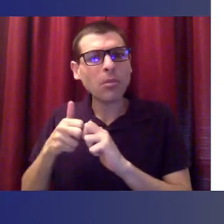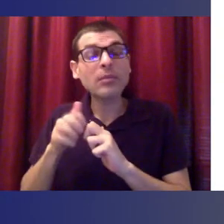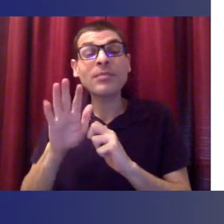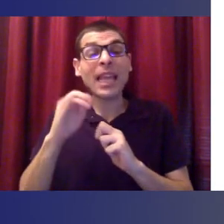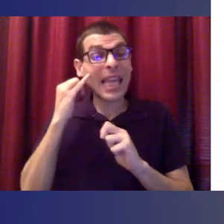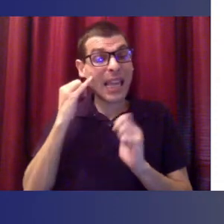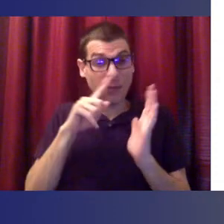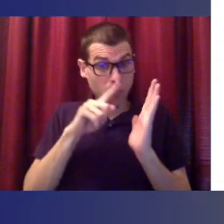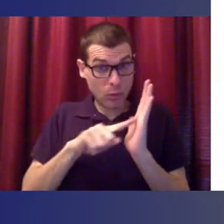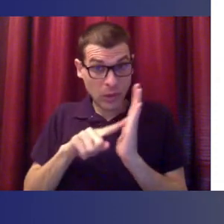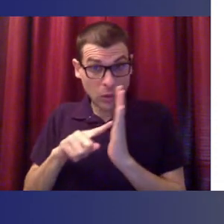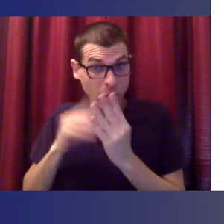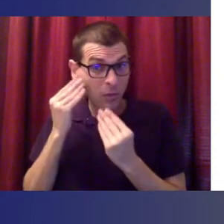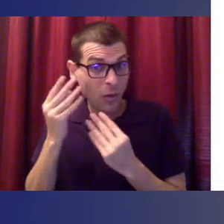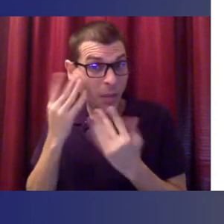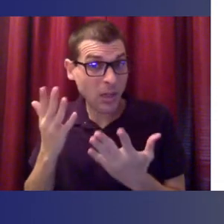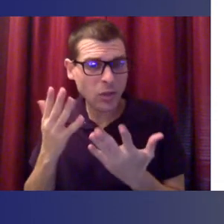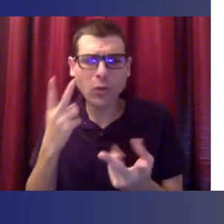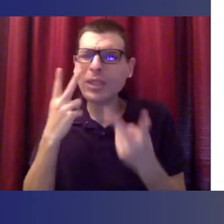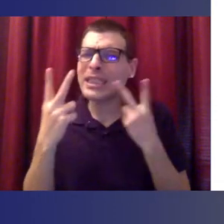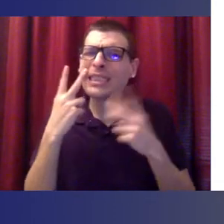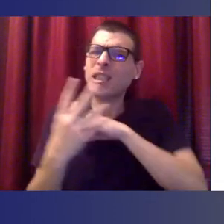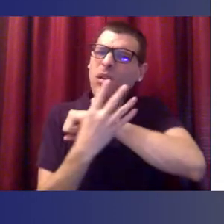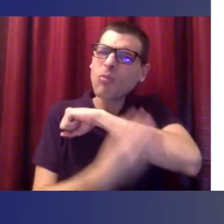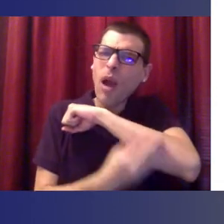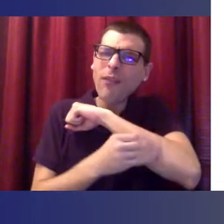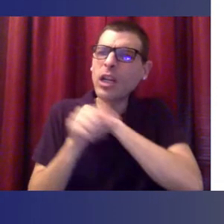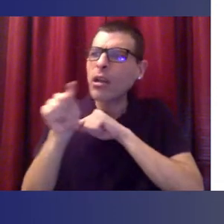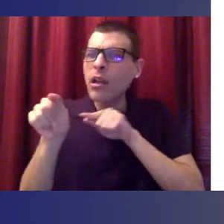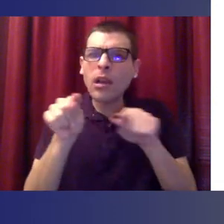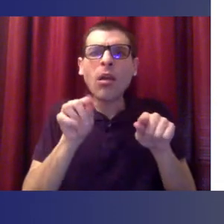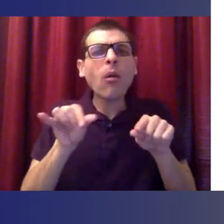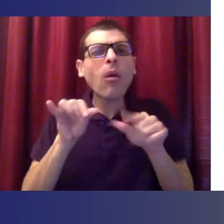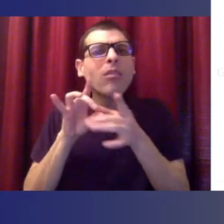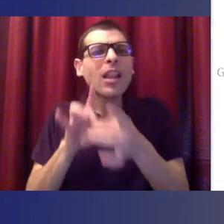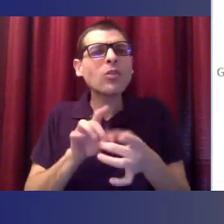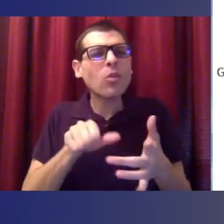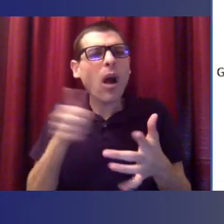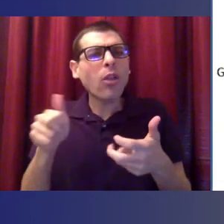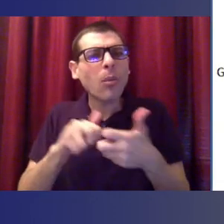influences, we can better develop policies that increase mobility.